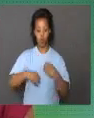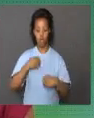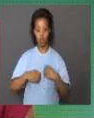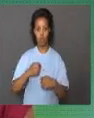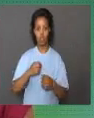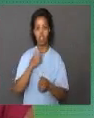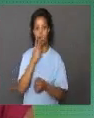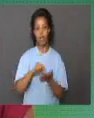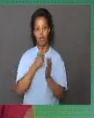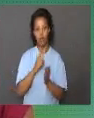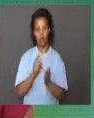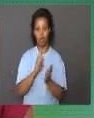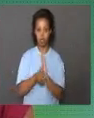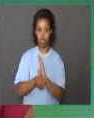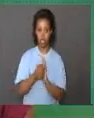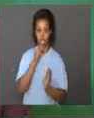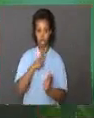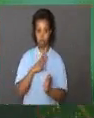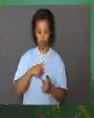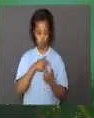heart or kidneys.